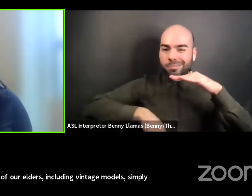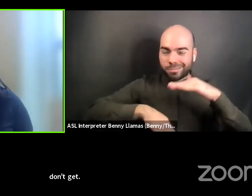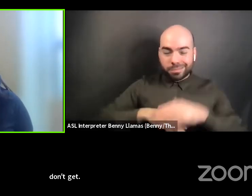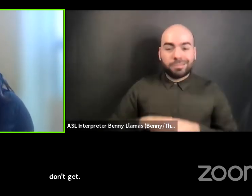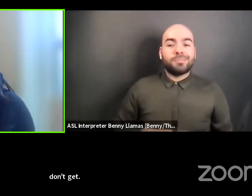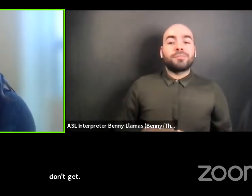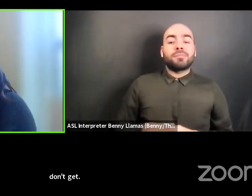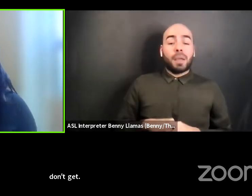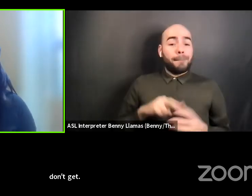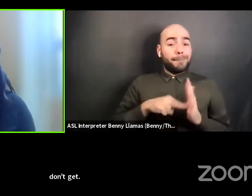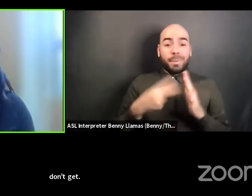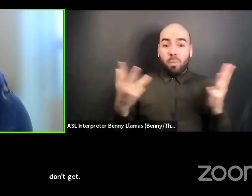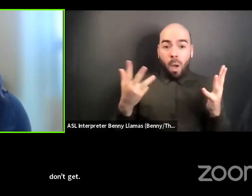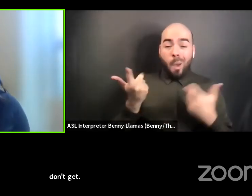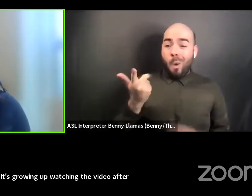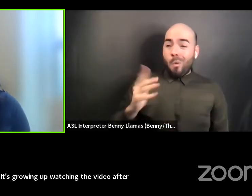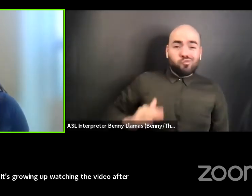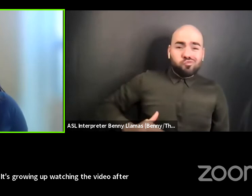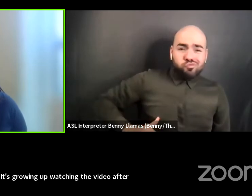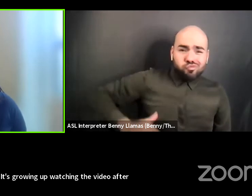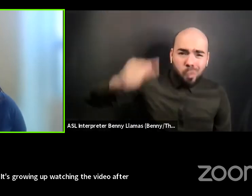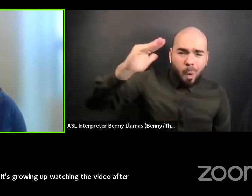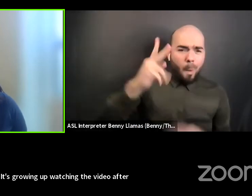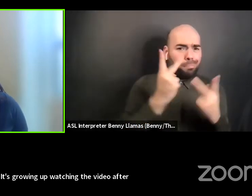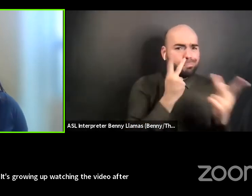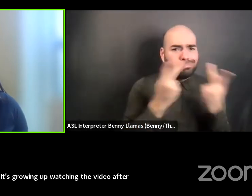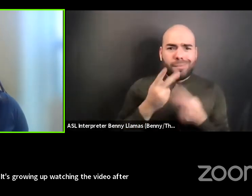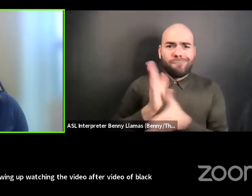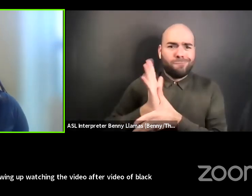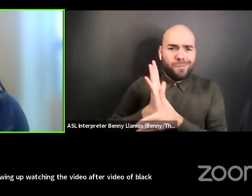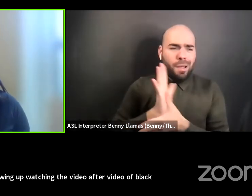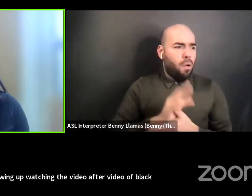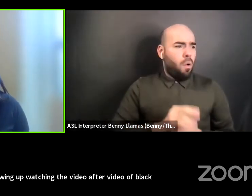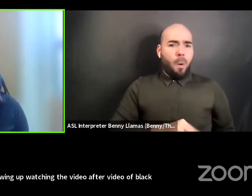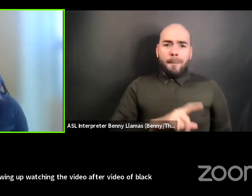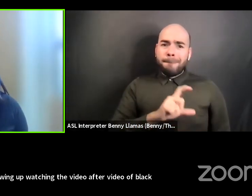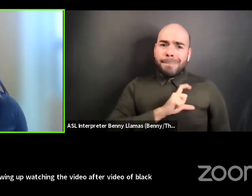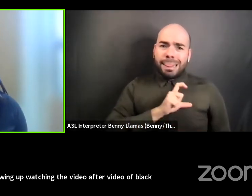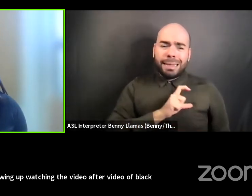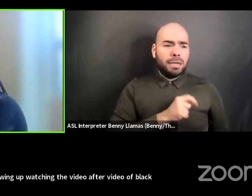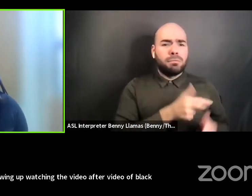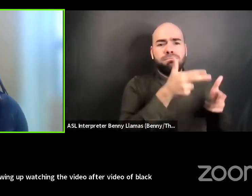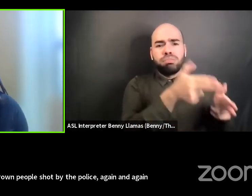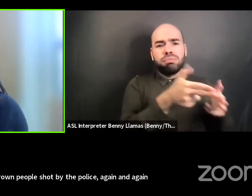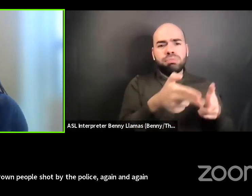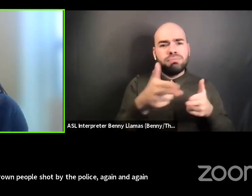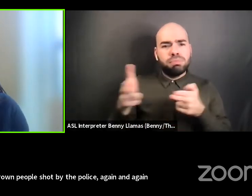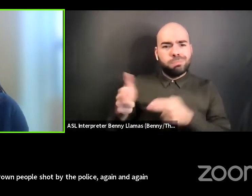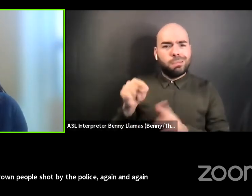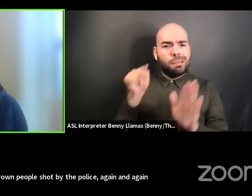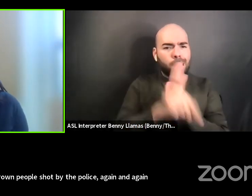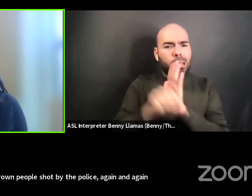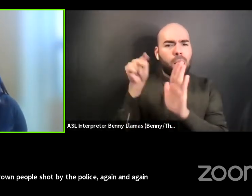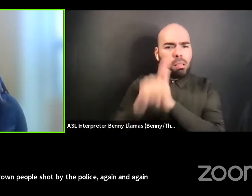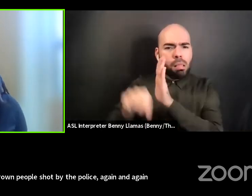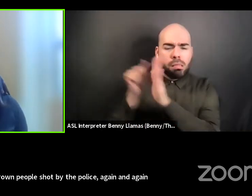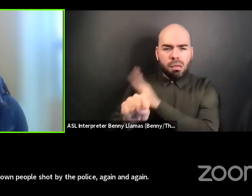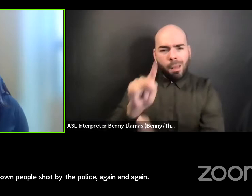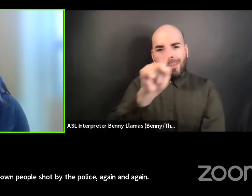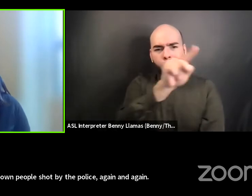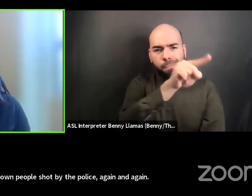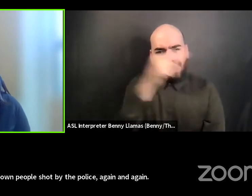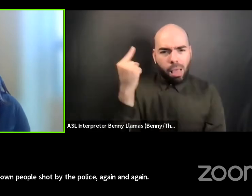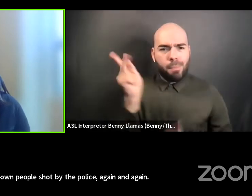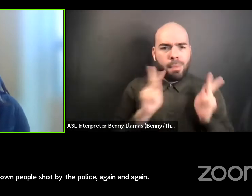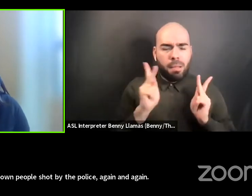while watching video after video of Black and brown people shot by the police, again and again. It's going to